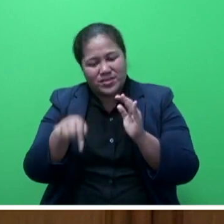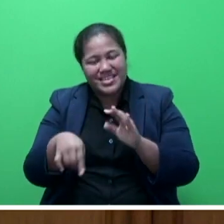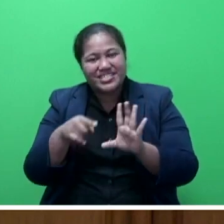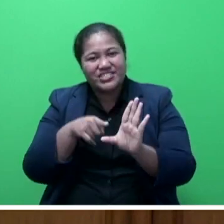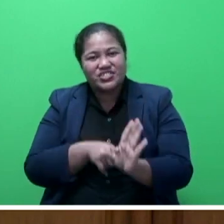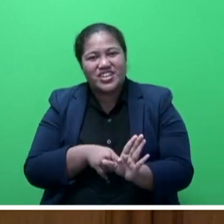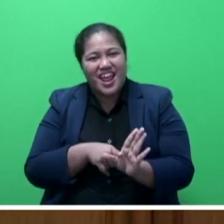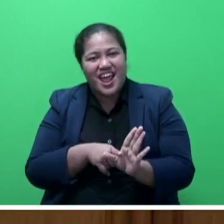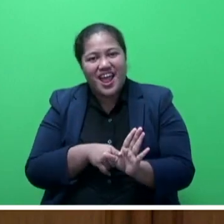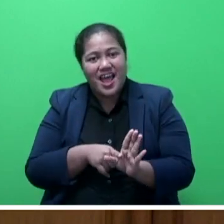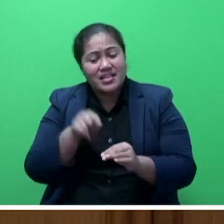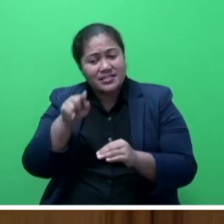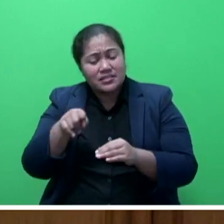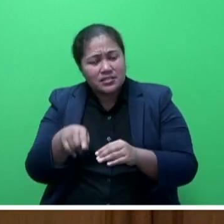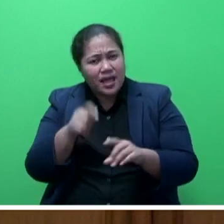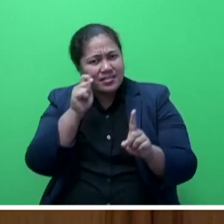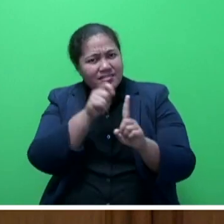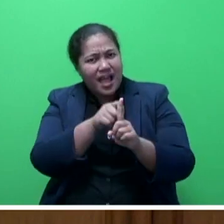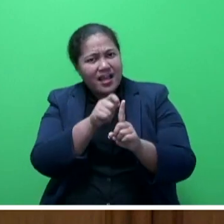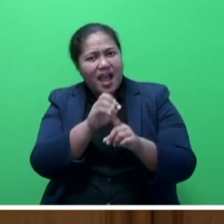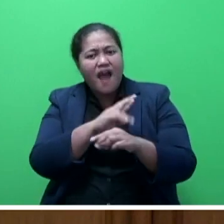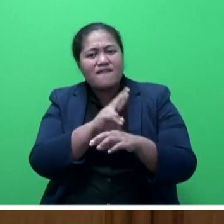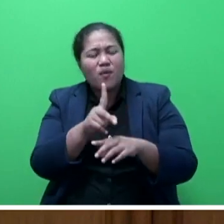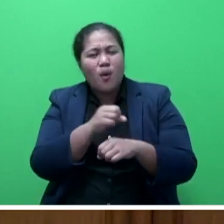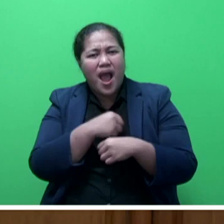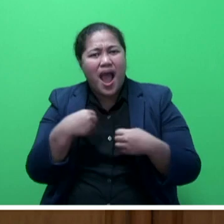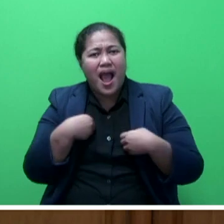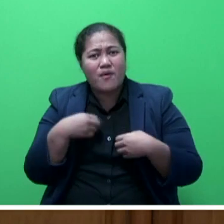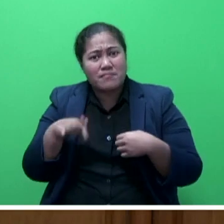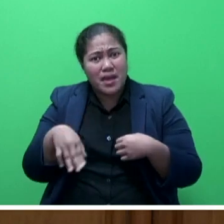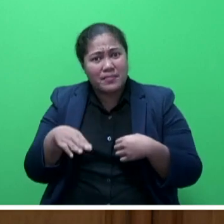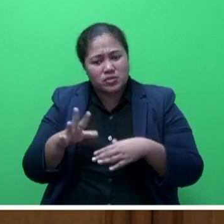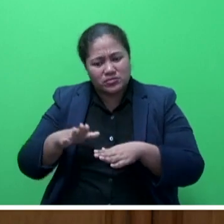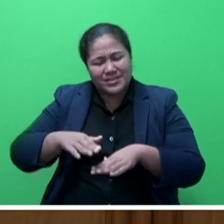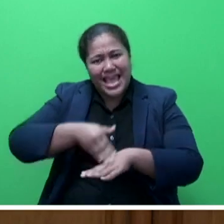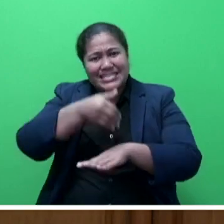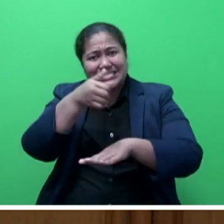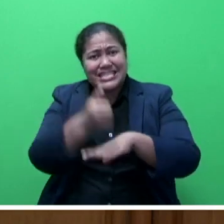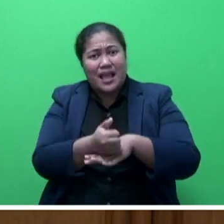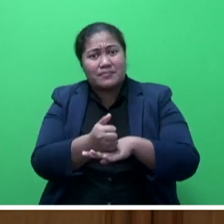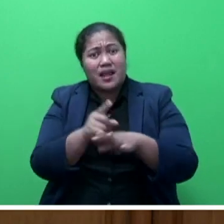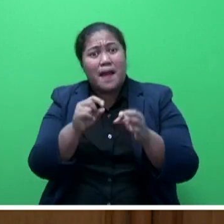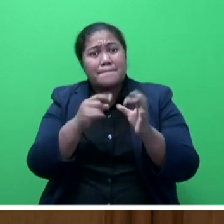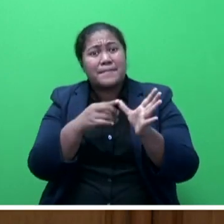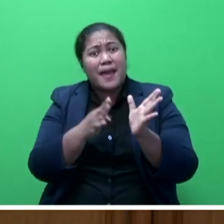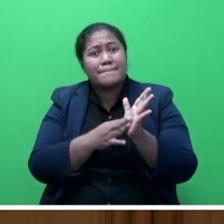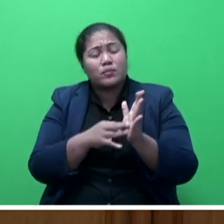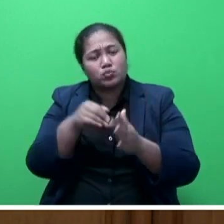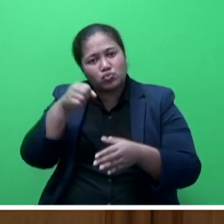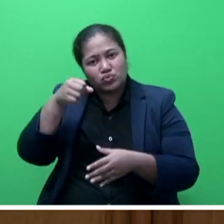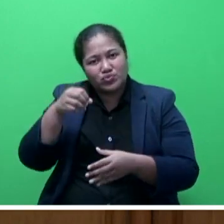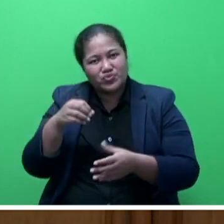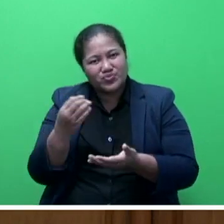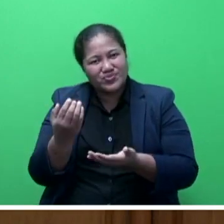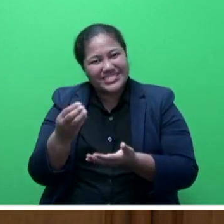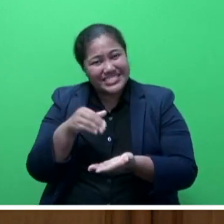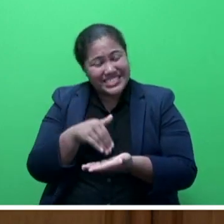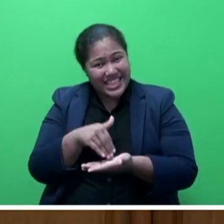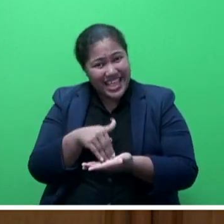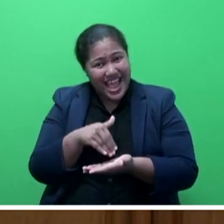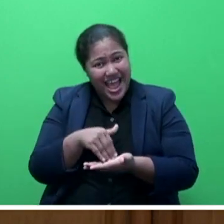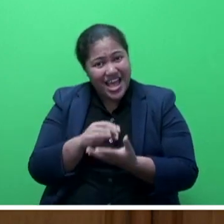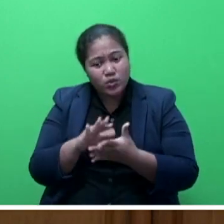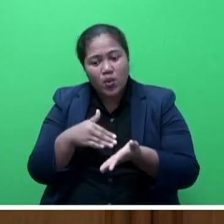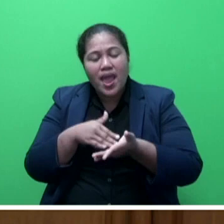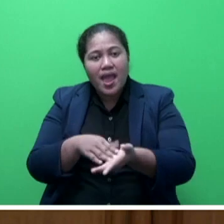key target of our membership of INBA is the establishment of a bamboo research center to help rural communities not